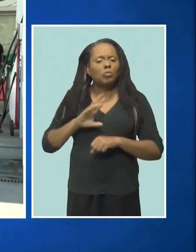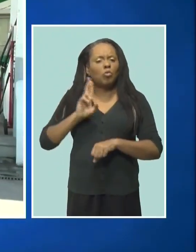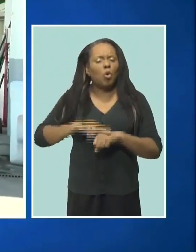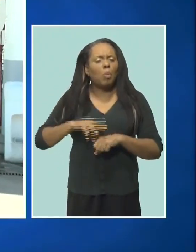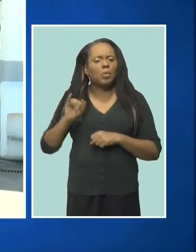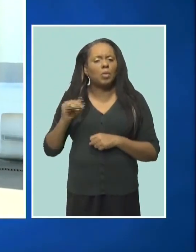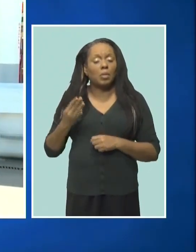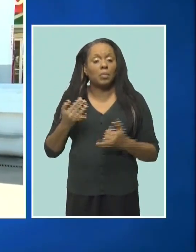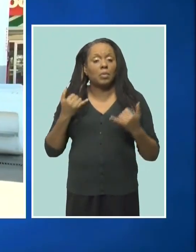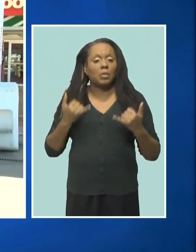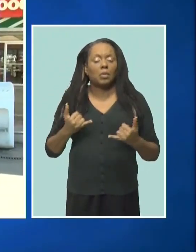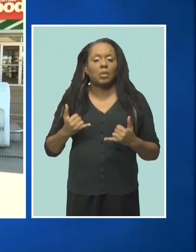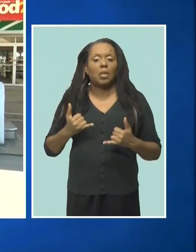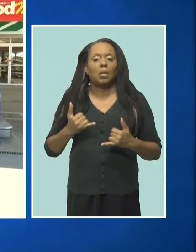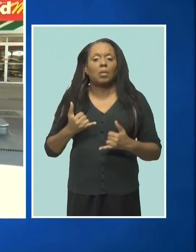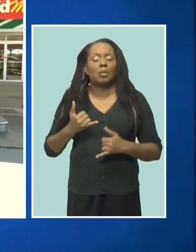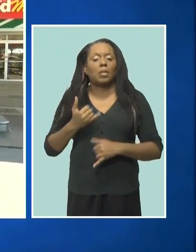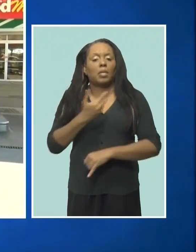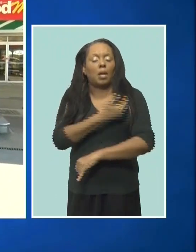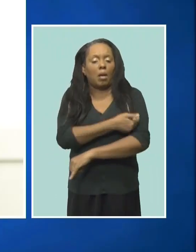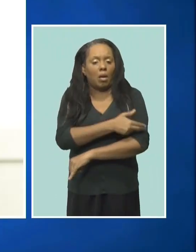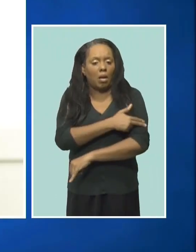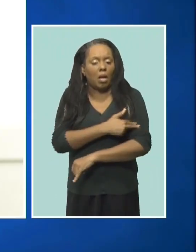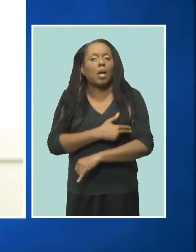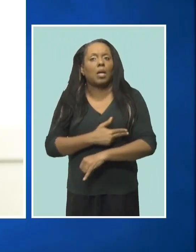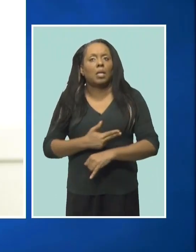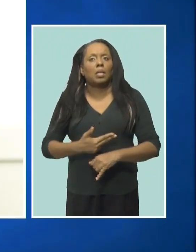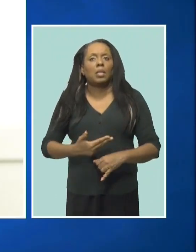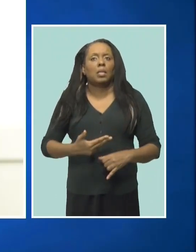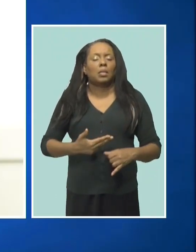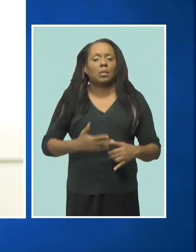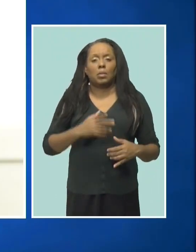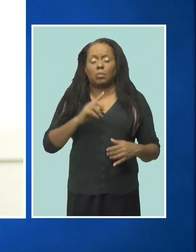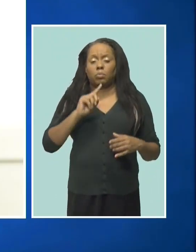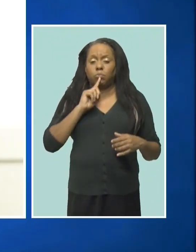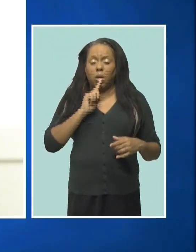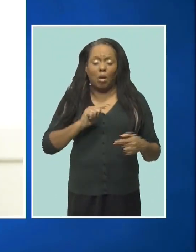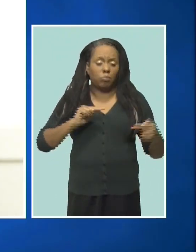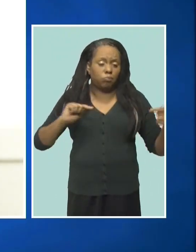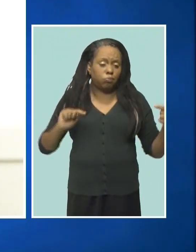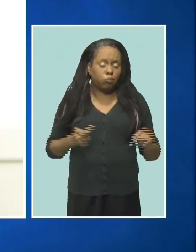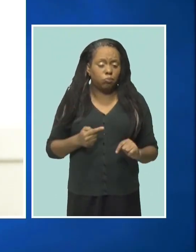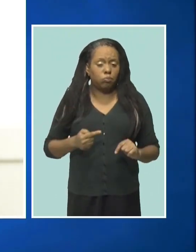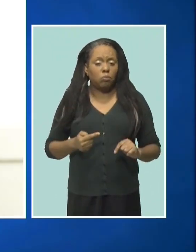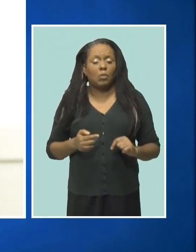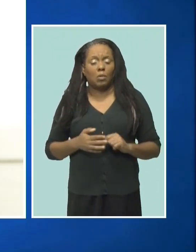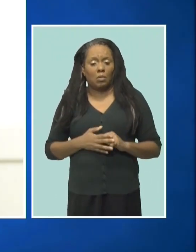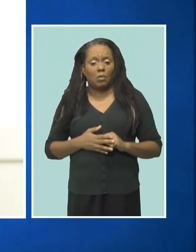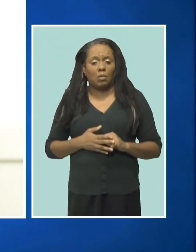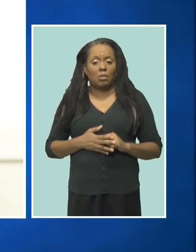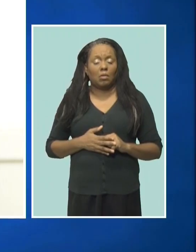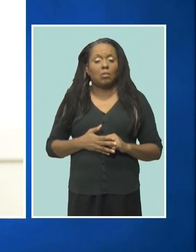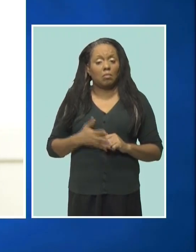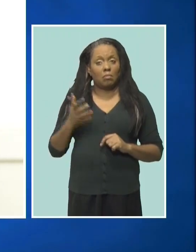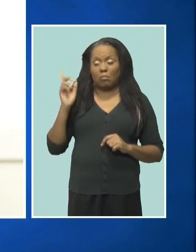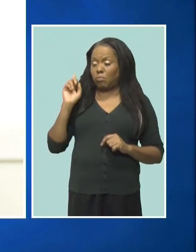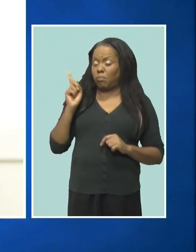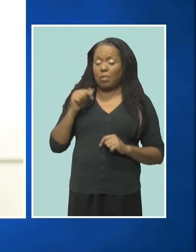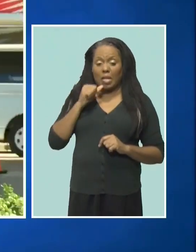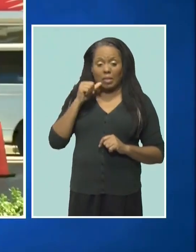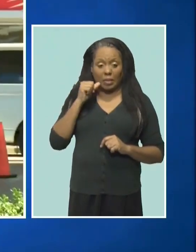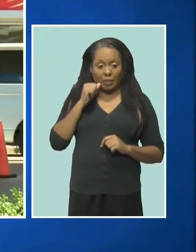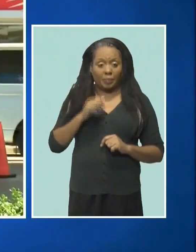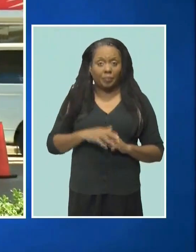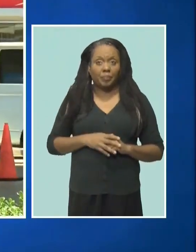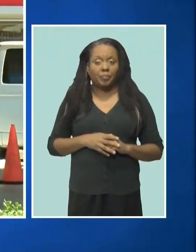the hospital in a trauma situation, suffering from injuries as a result of the gunshot. Beyond homicides, the